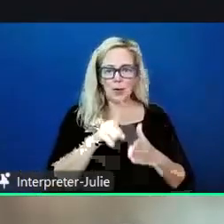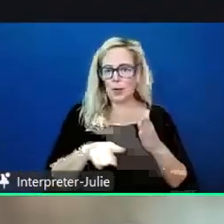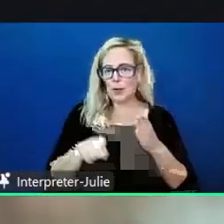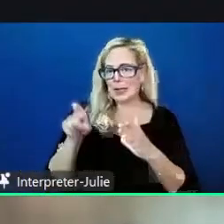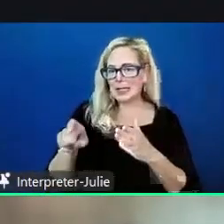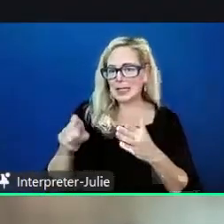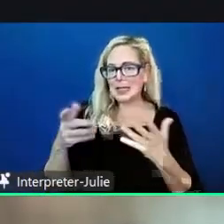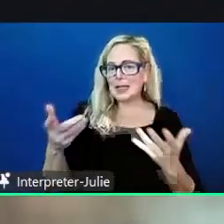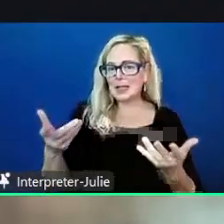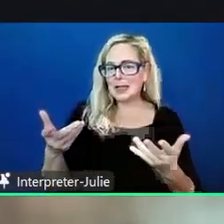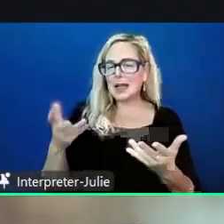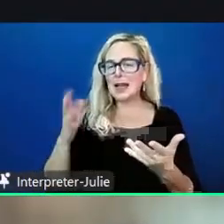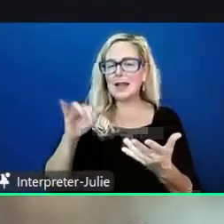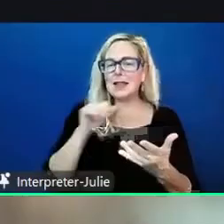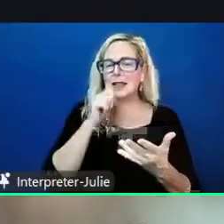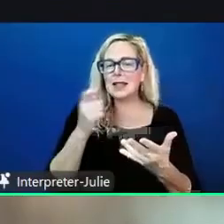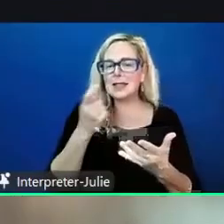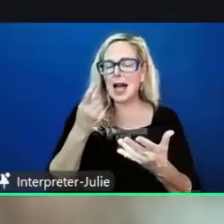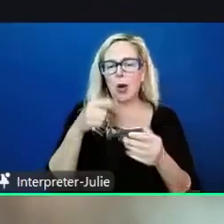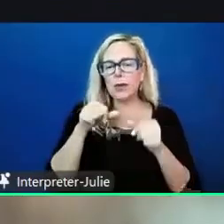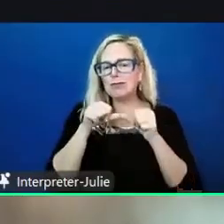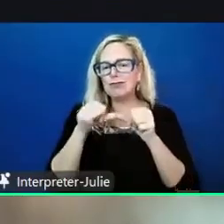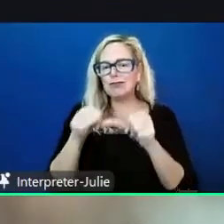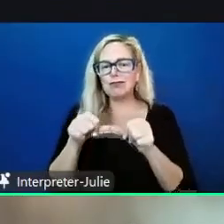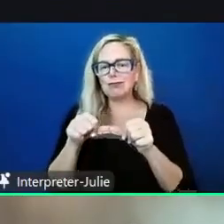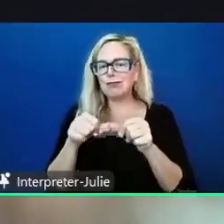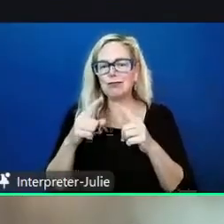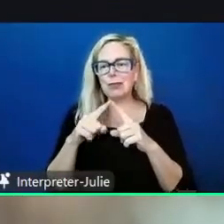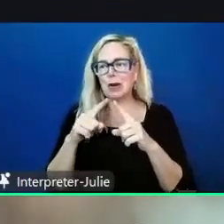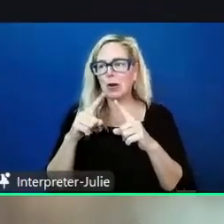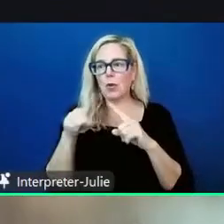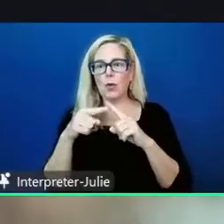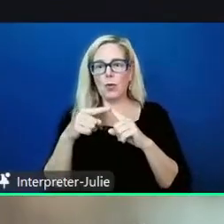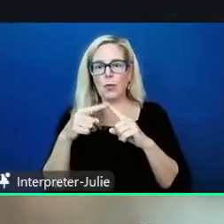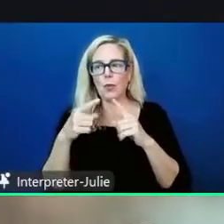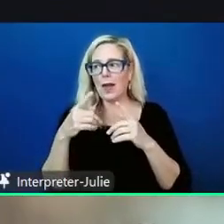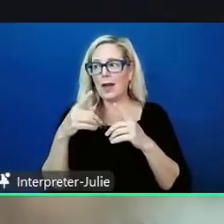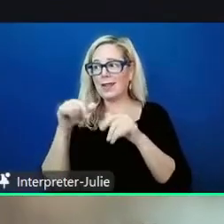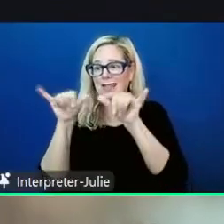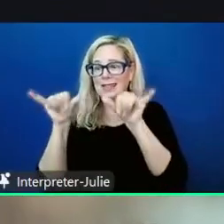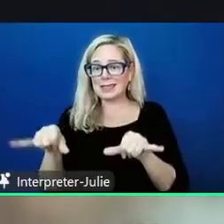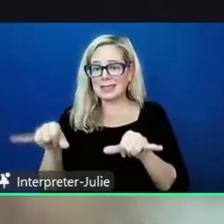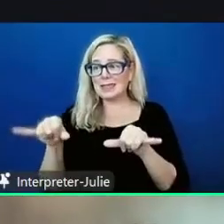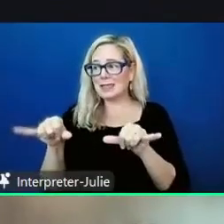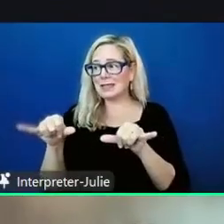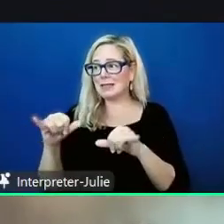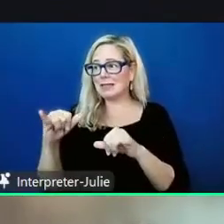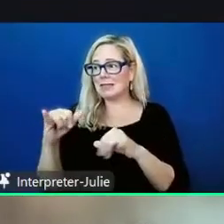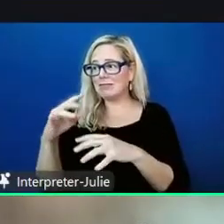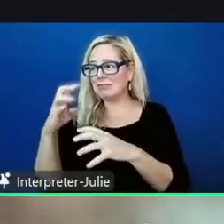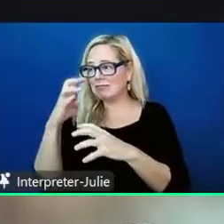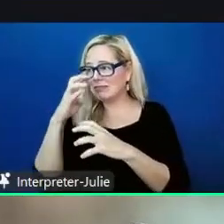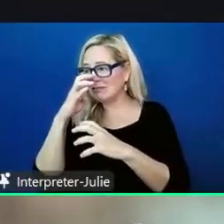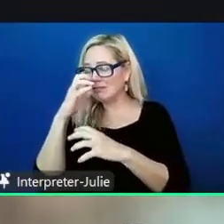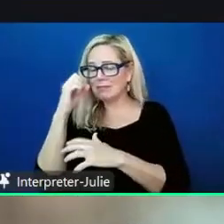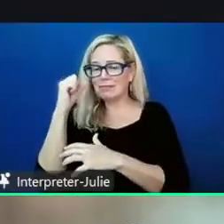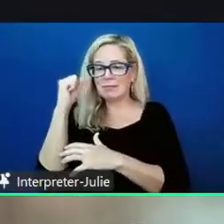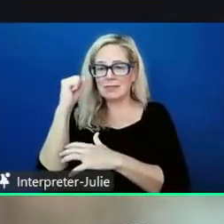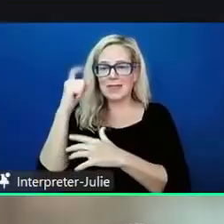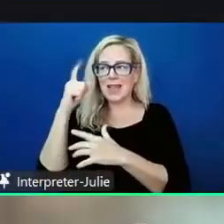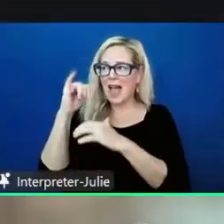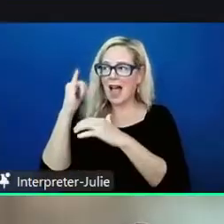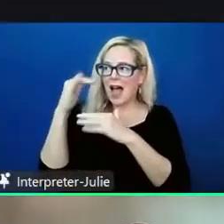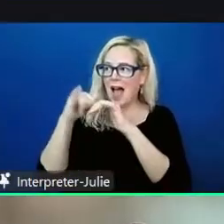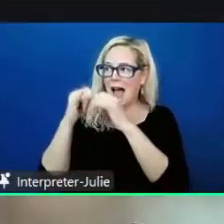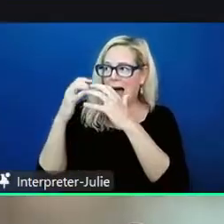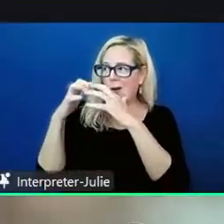Although this isn't always sustainable when our students are expected to help other students when the system itself is unchanging. So I do want to say the caveat is that